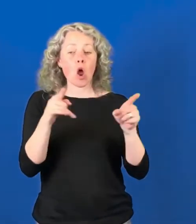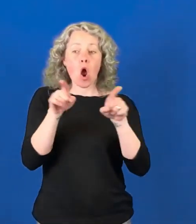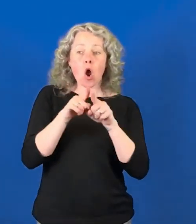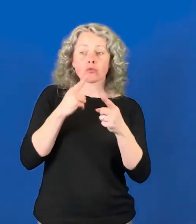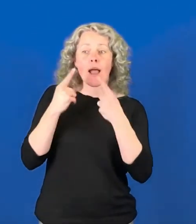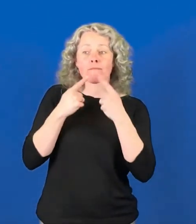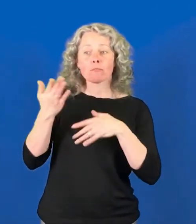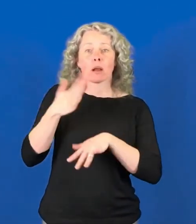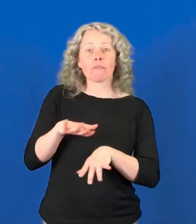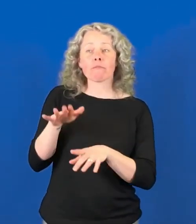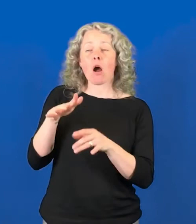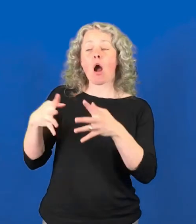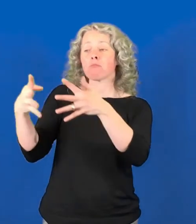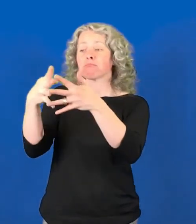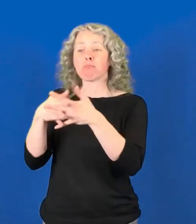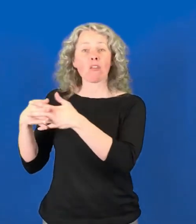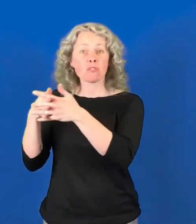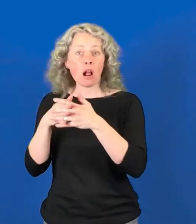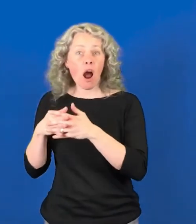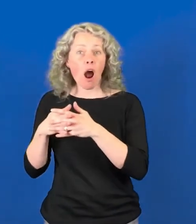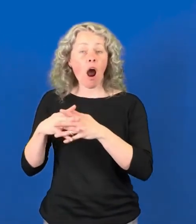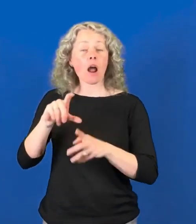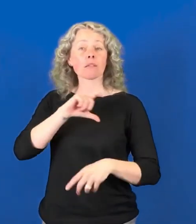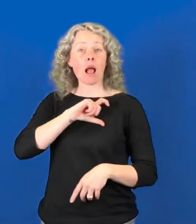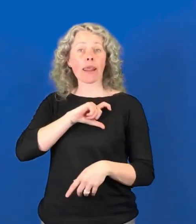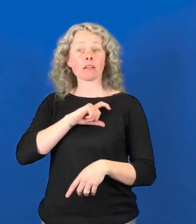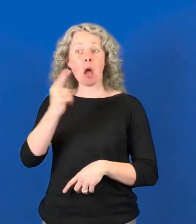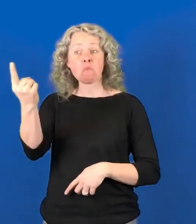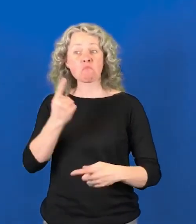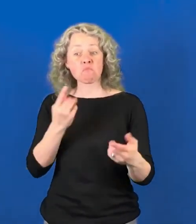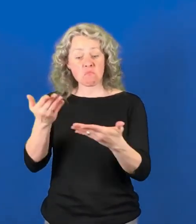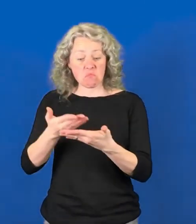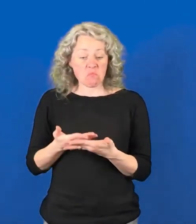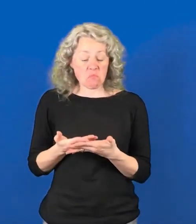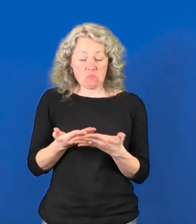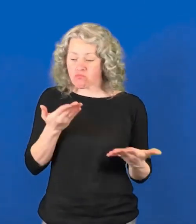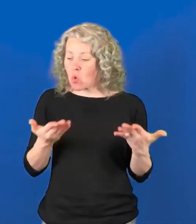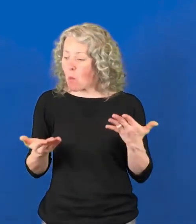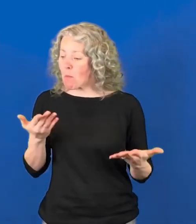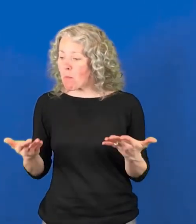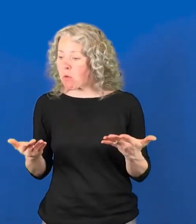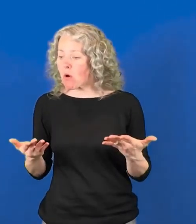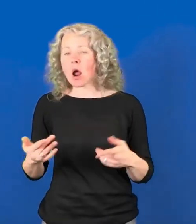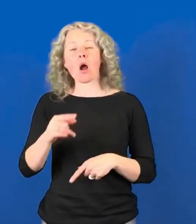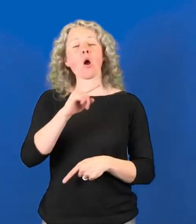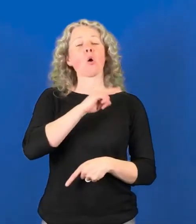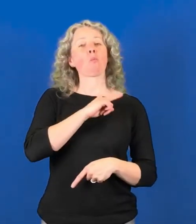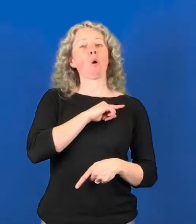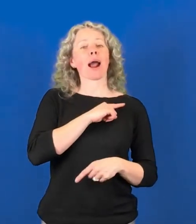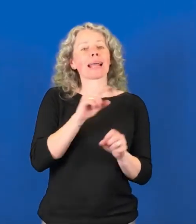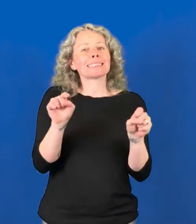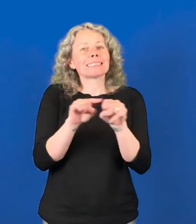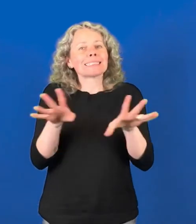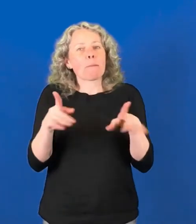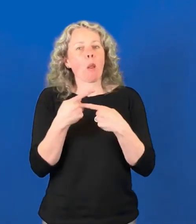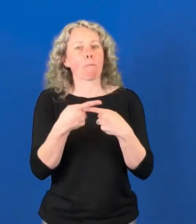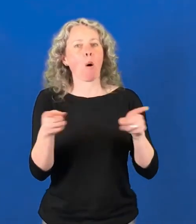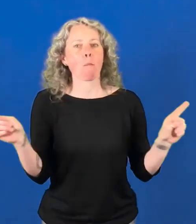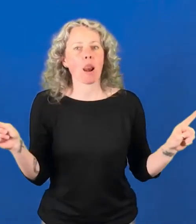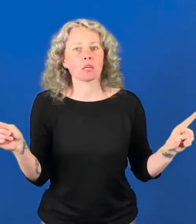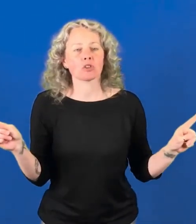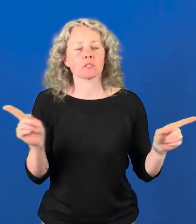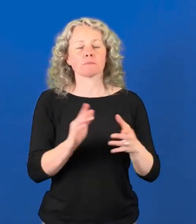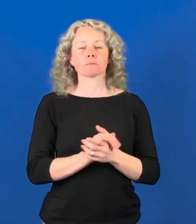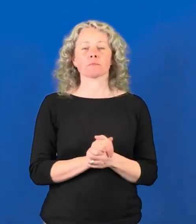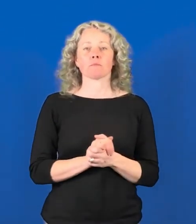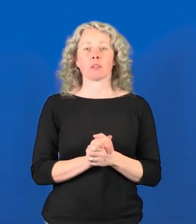studies, but also on the data that's come from America and Canada, and partly that's because they are not